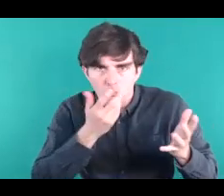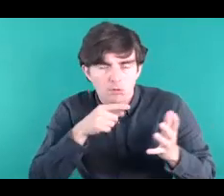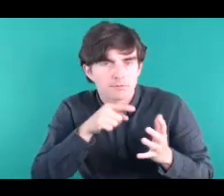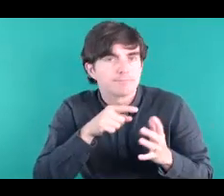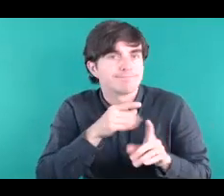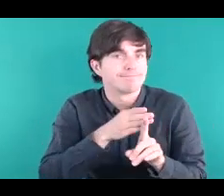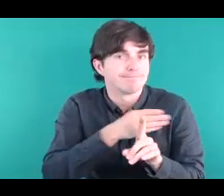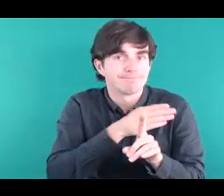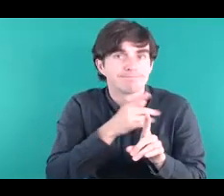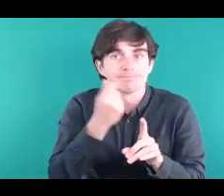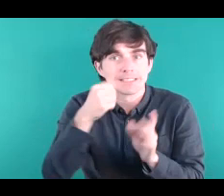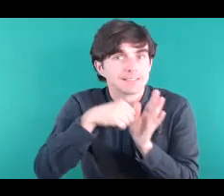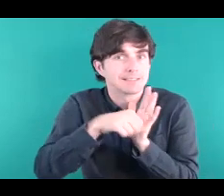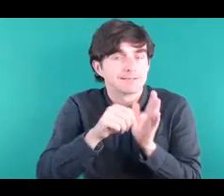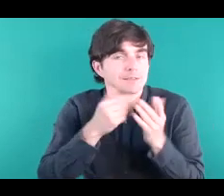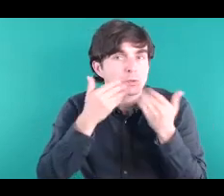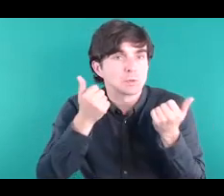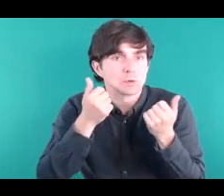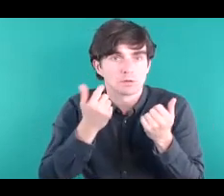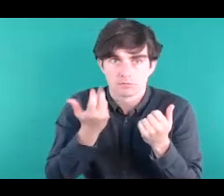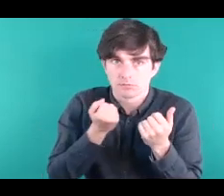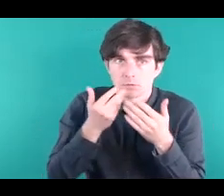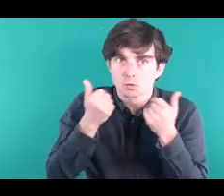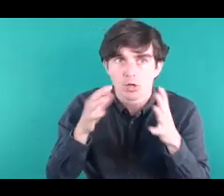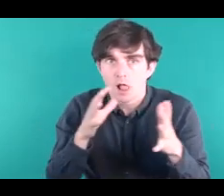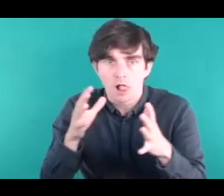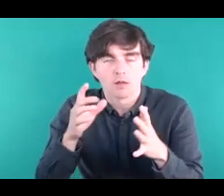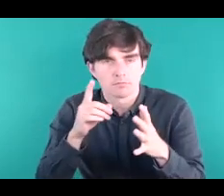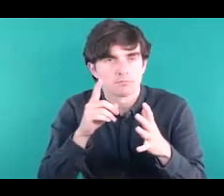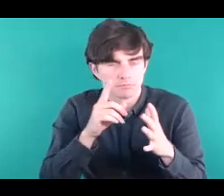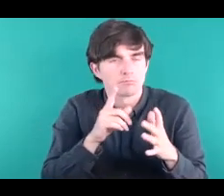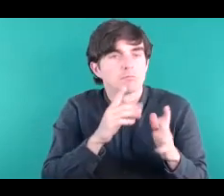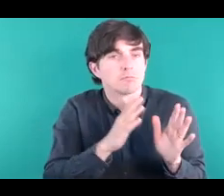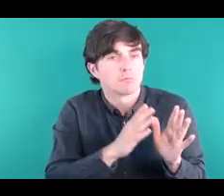For example, hospital, they stop because they have to